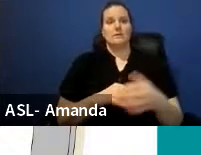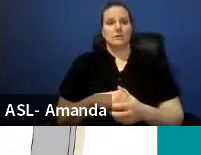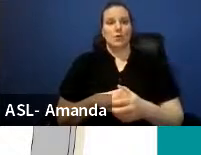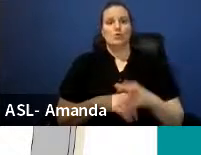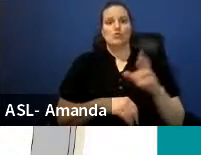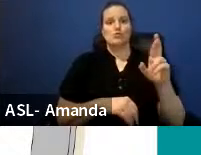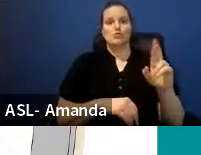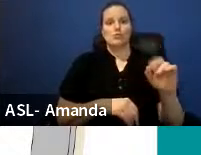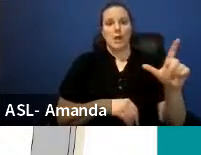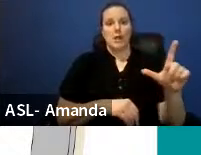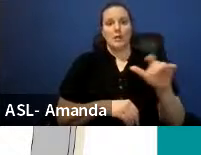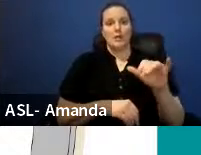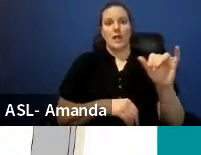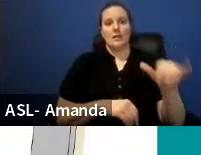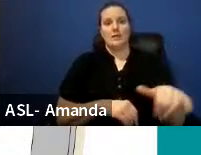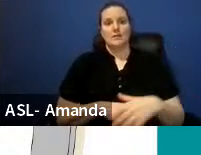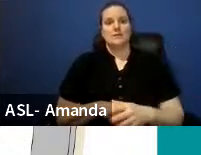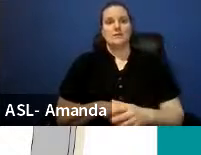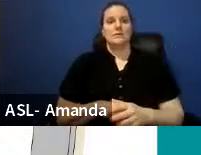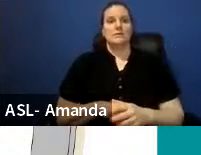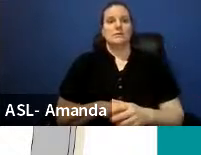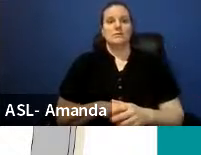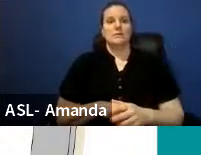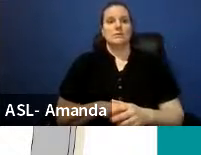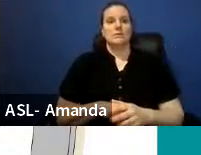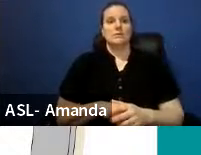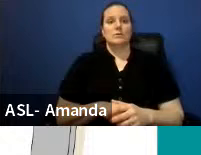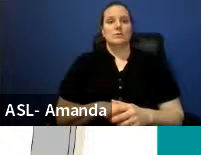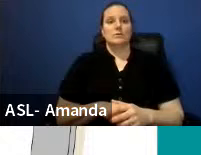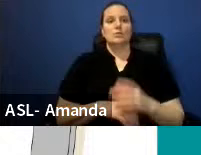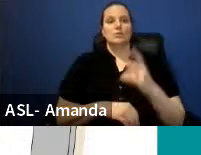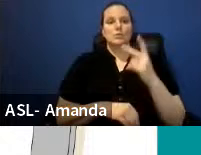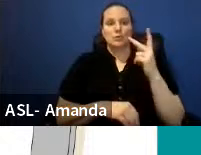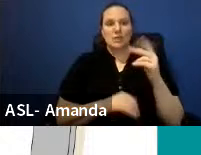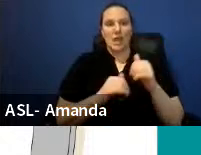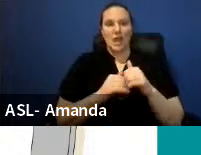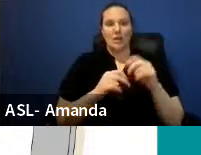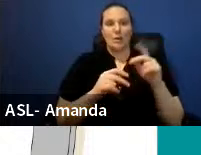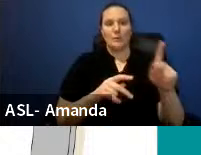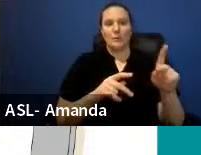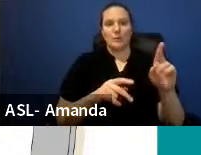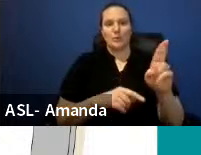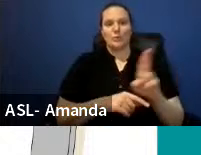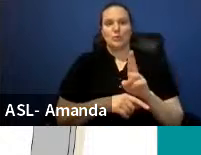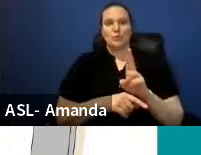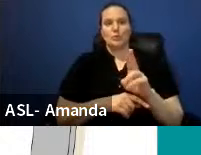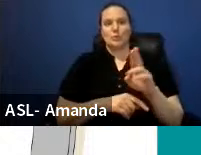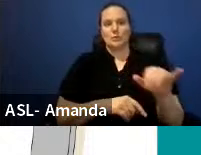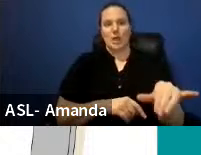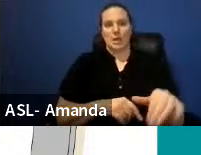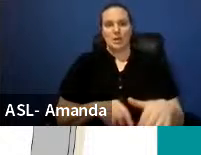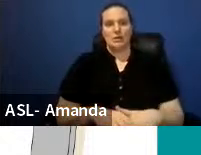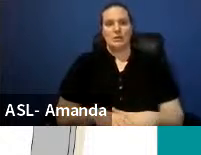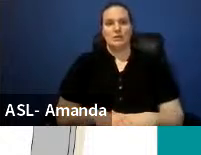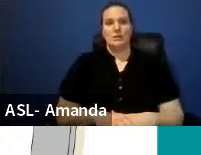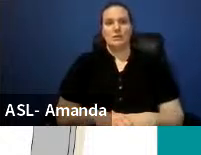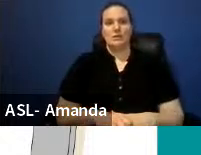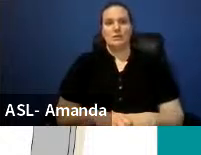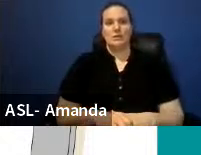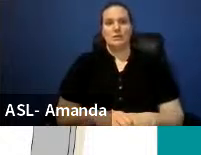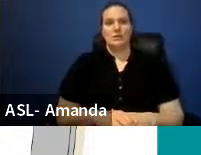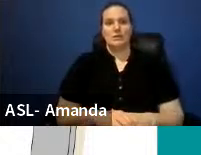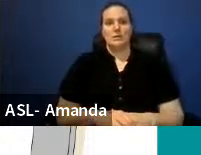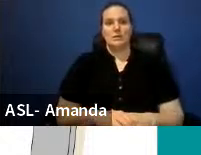rail like this, to see how people actually use them, rather than just, you know,